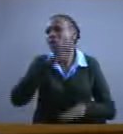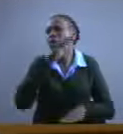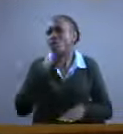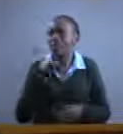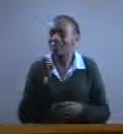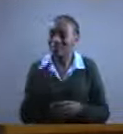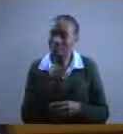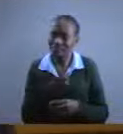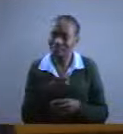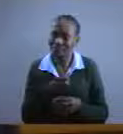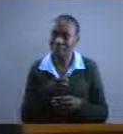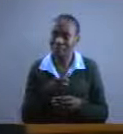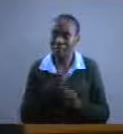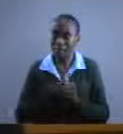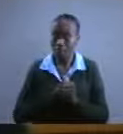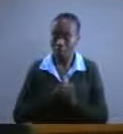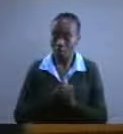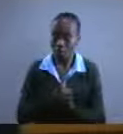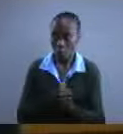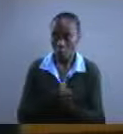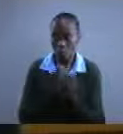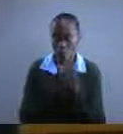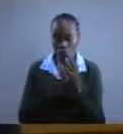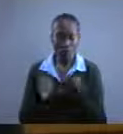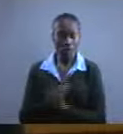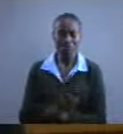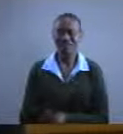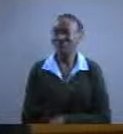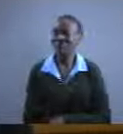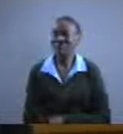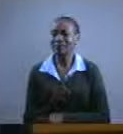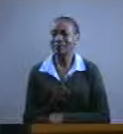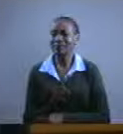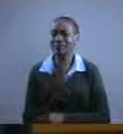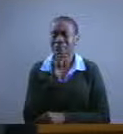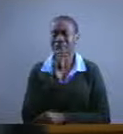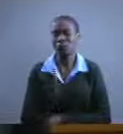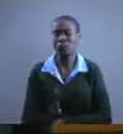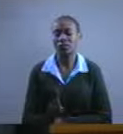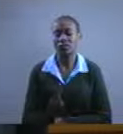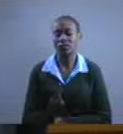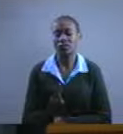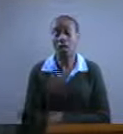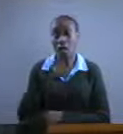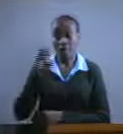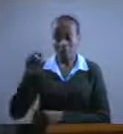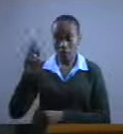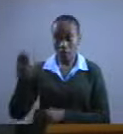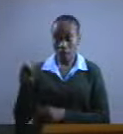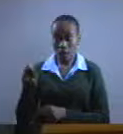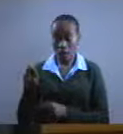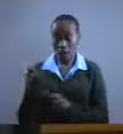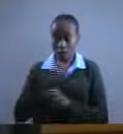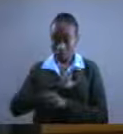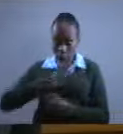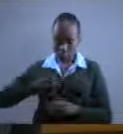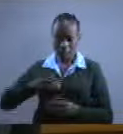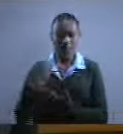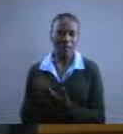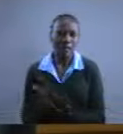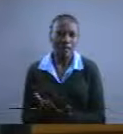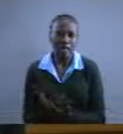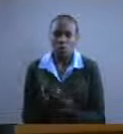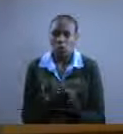grossly negligent. It sets the bar of accountability far too low. It means, in effect, that FSB officials will be able to act